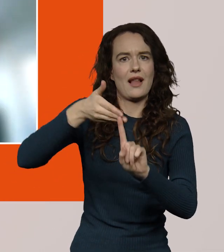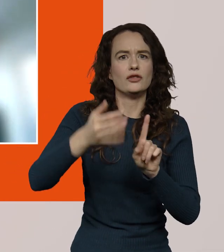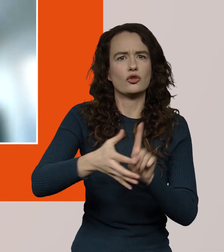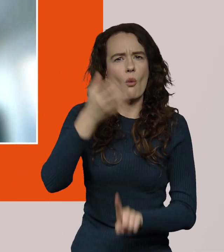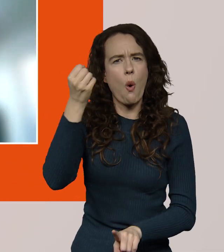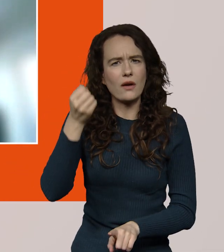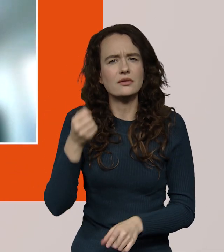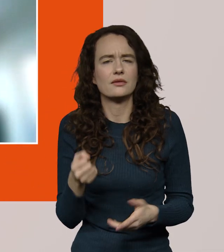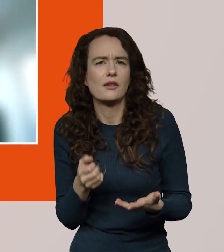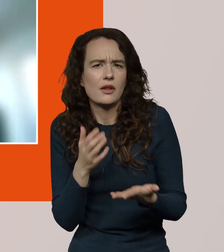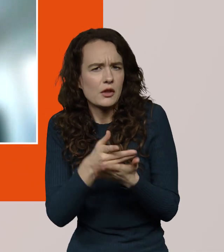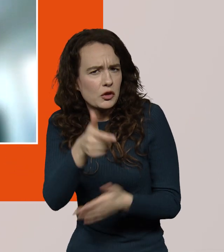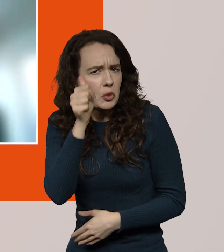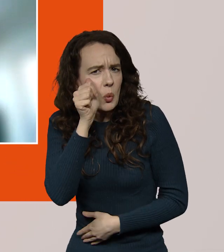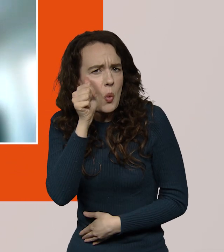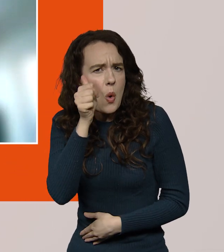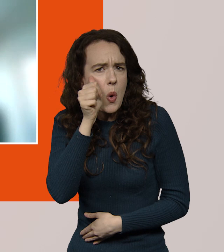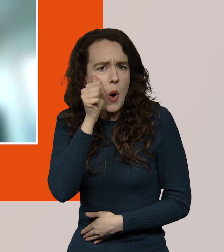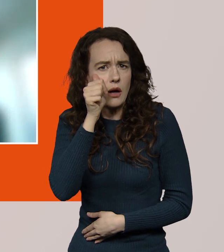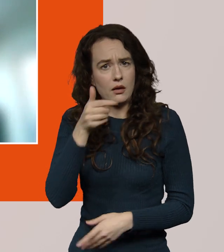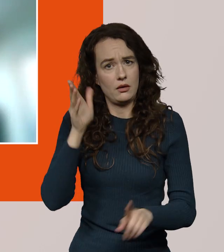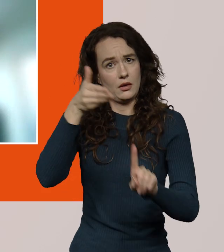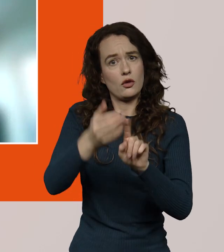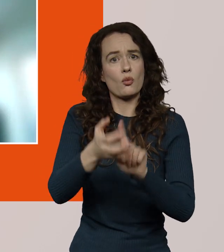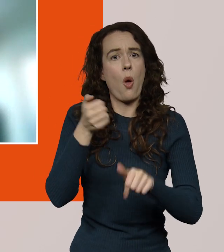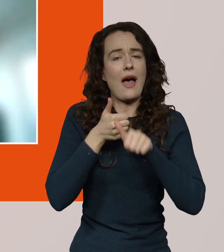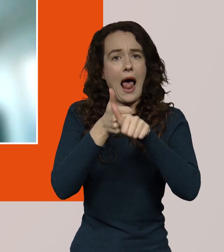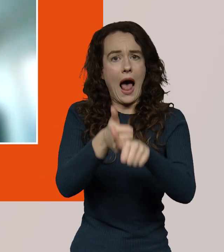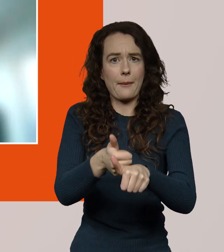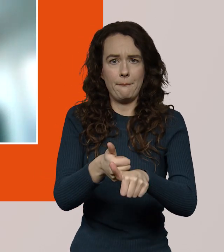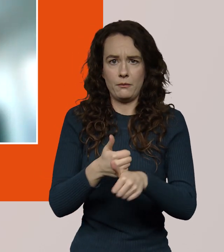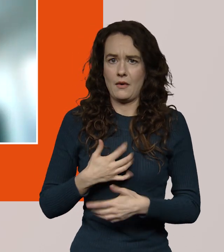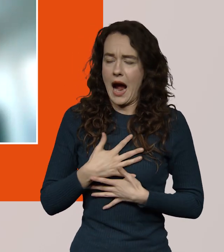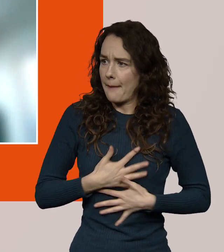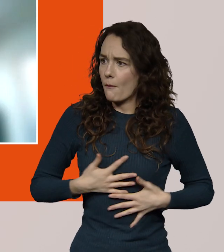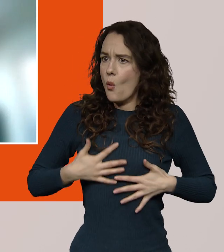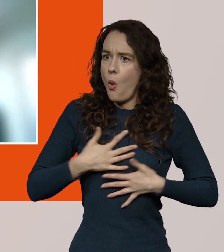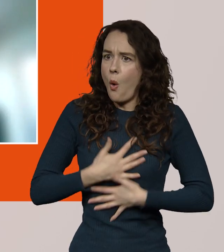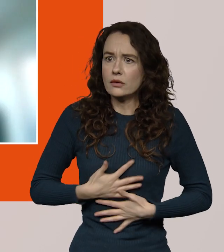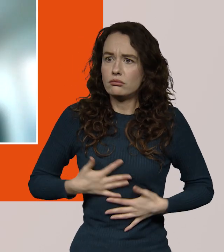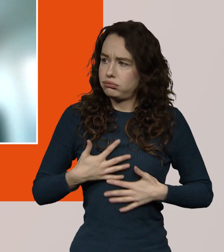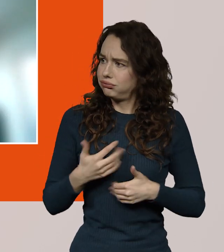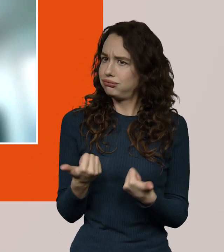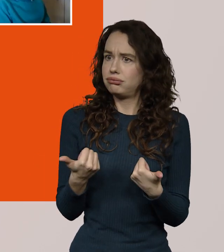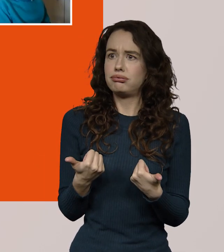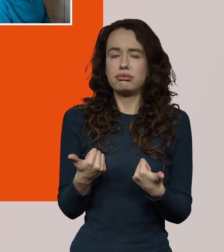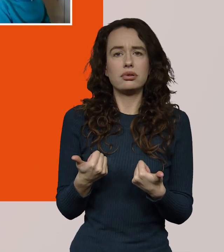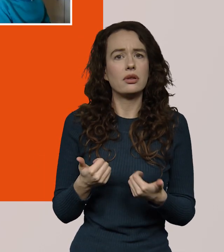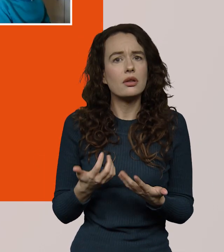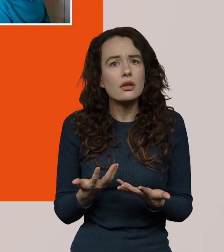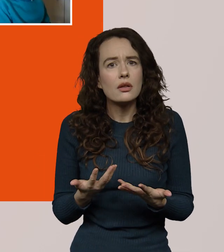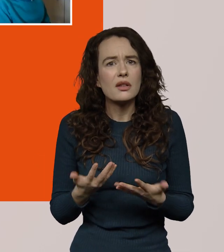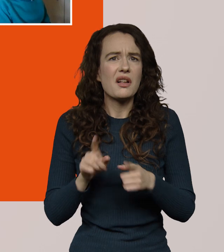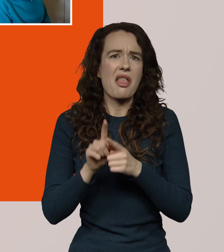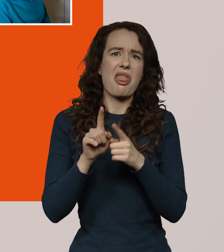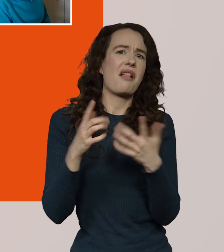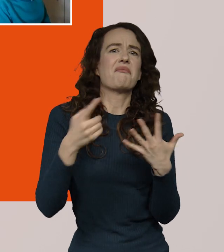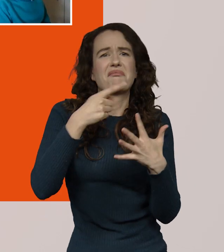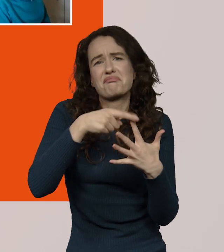of guiding you in the right direction, Yeah, it takes a lot of people to kind of